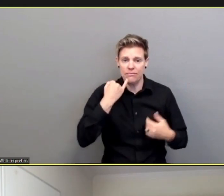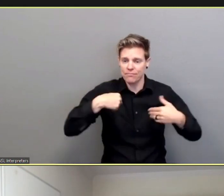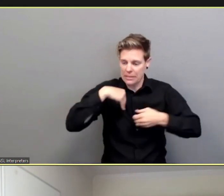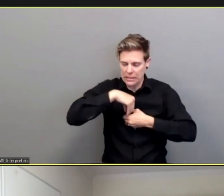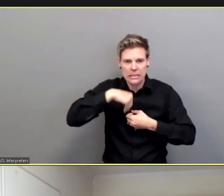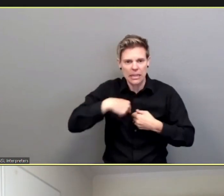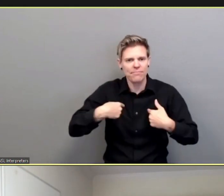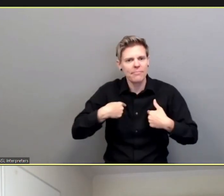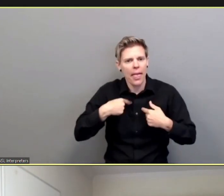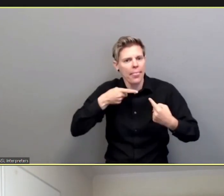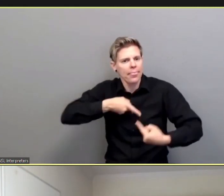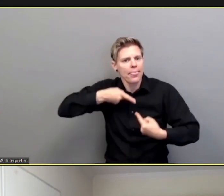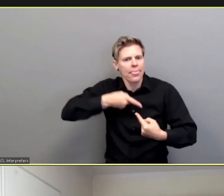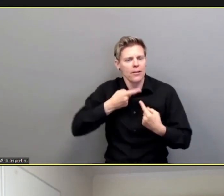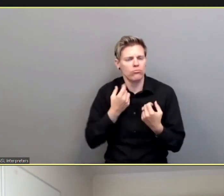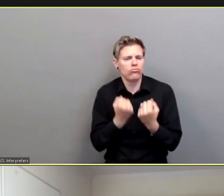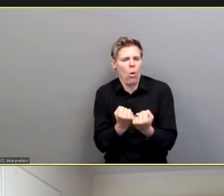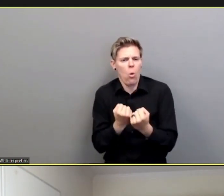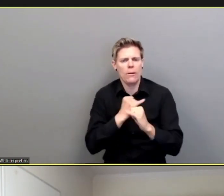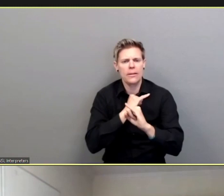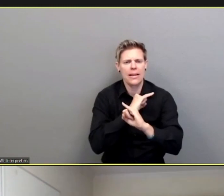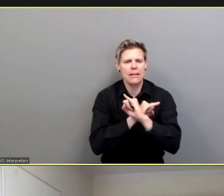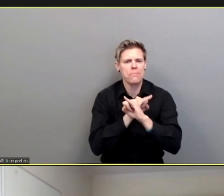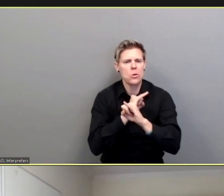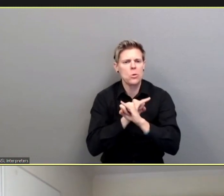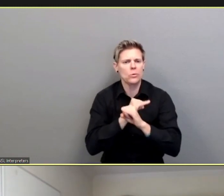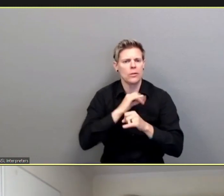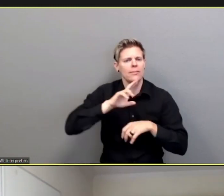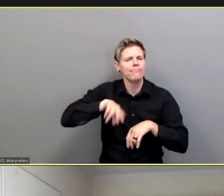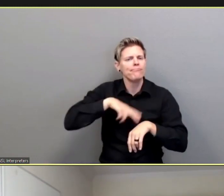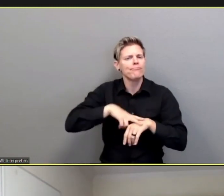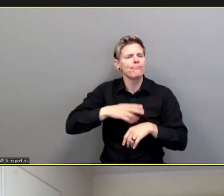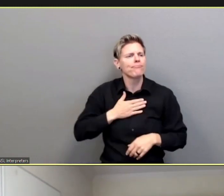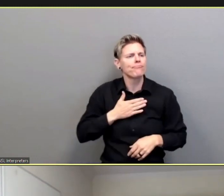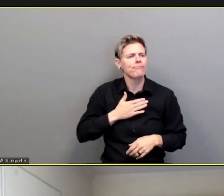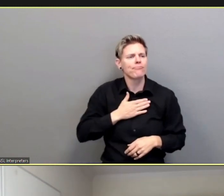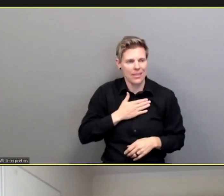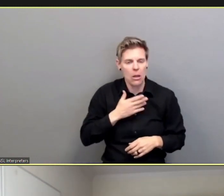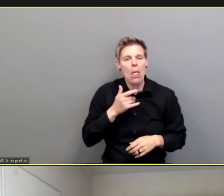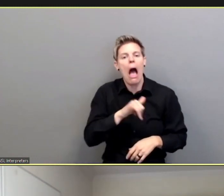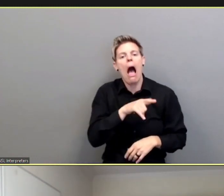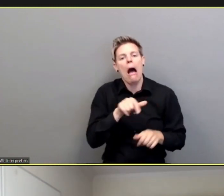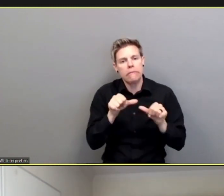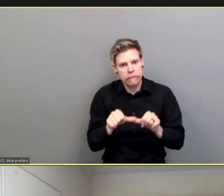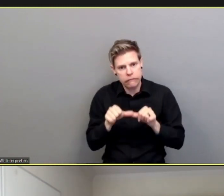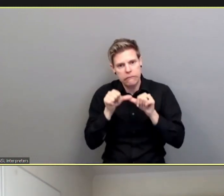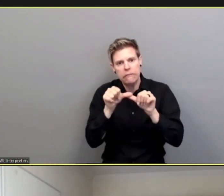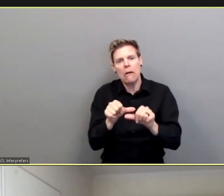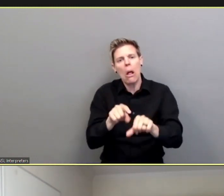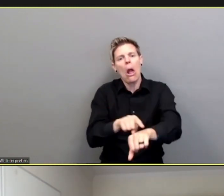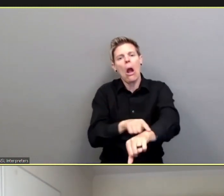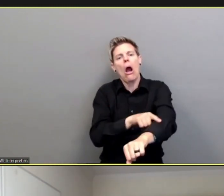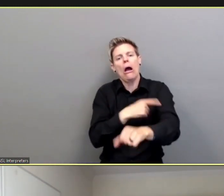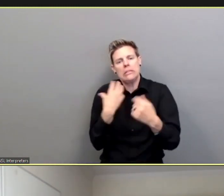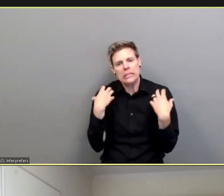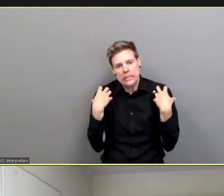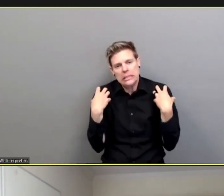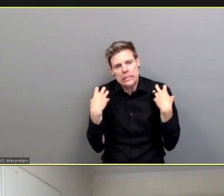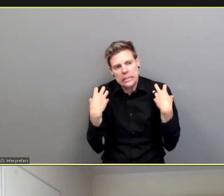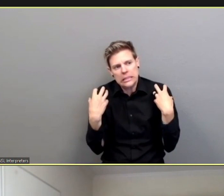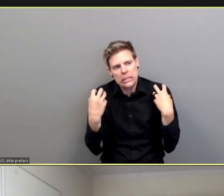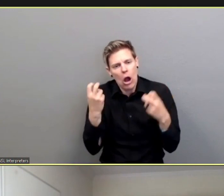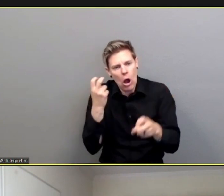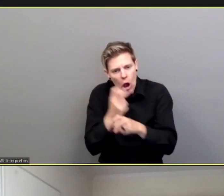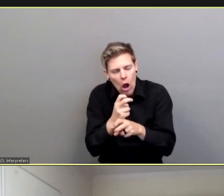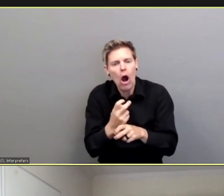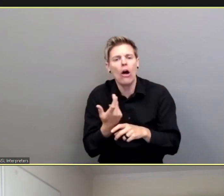the virus over a longer period of time than we would expect. And perhaps we pick